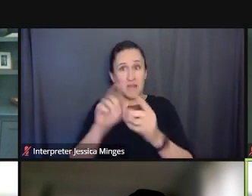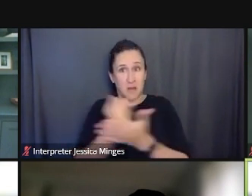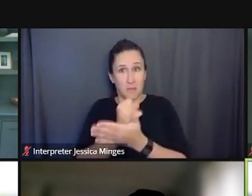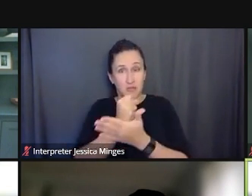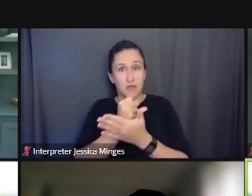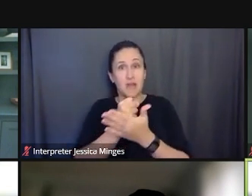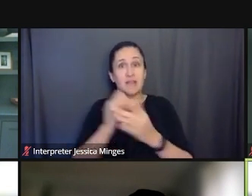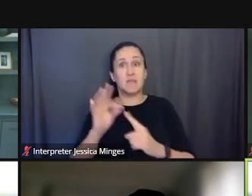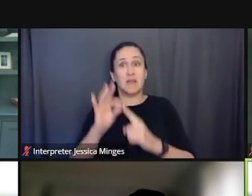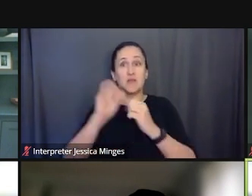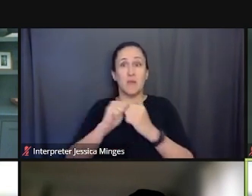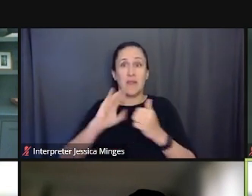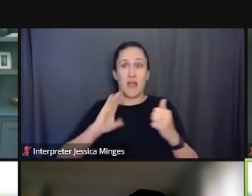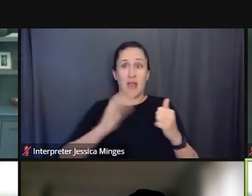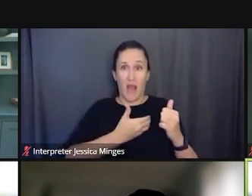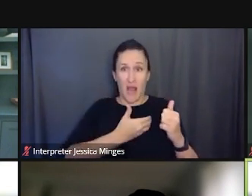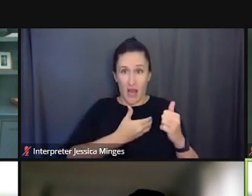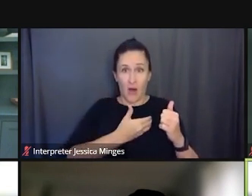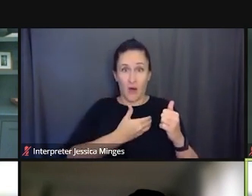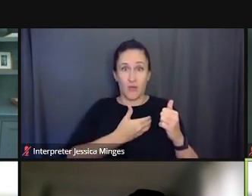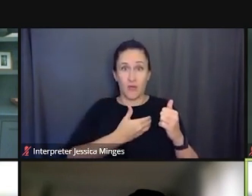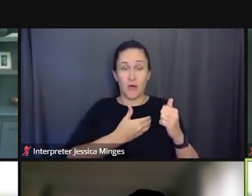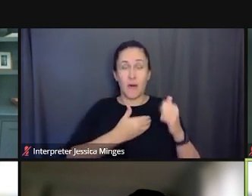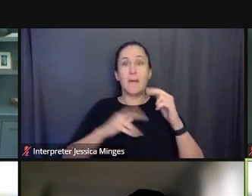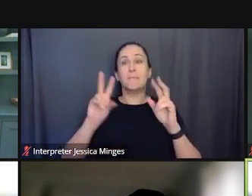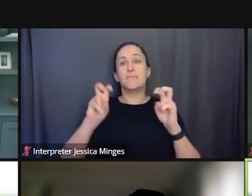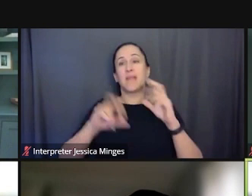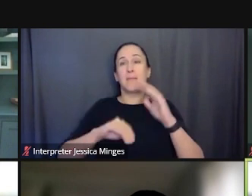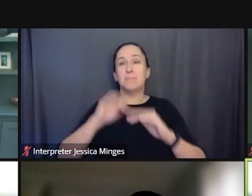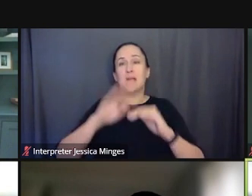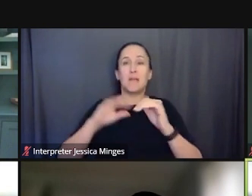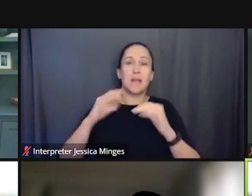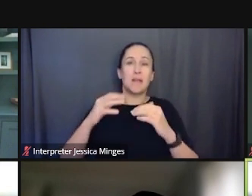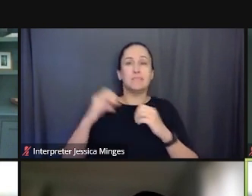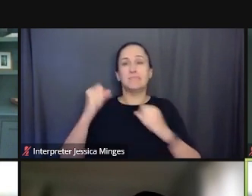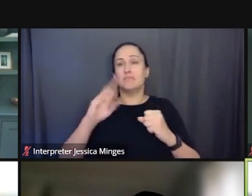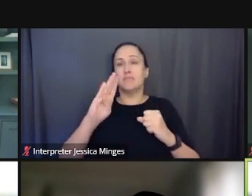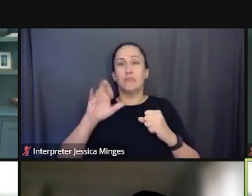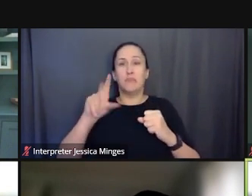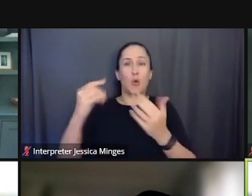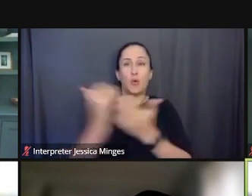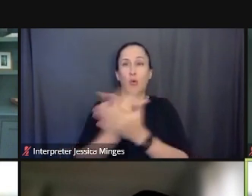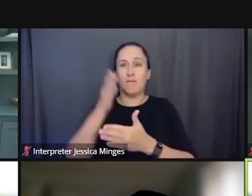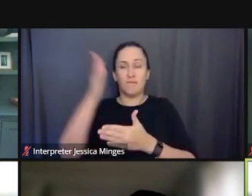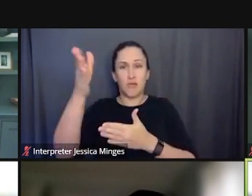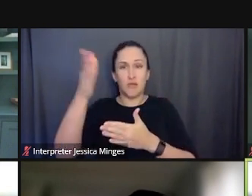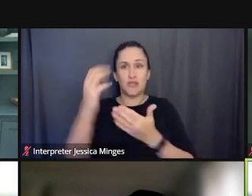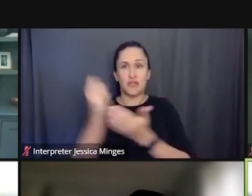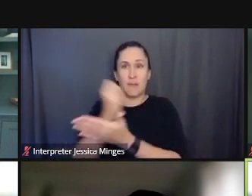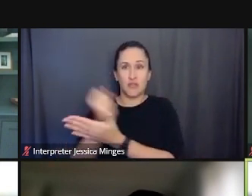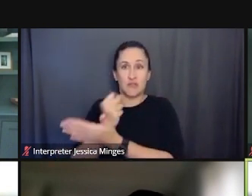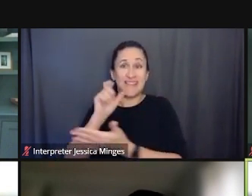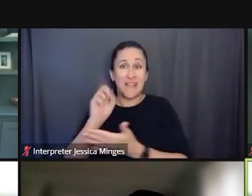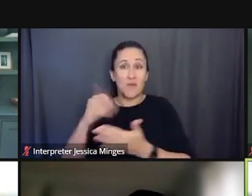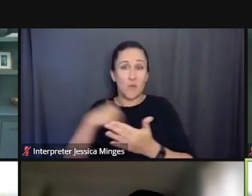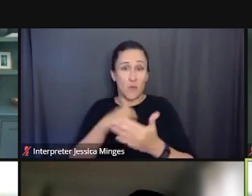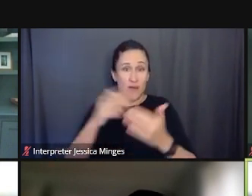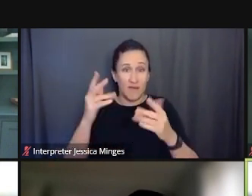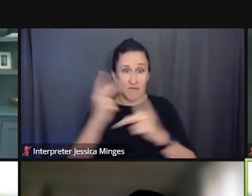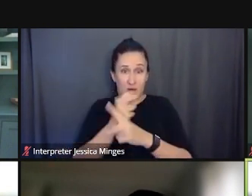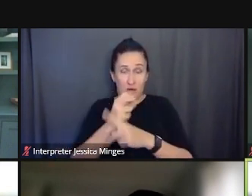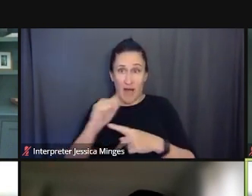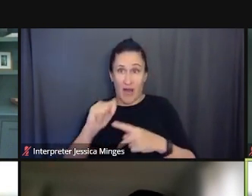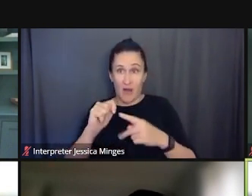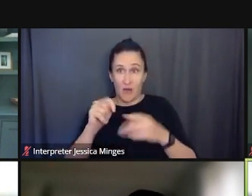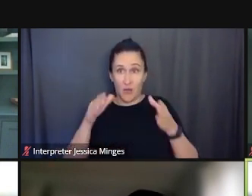with our building bold new futures with communities, if we find a way to have a